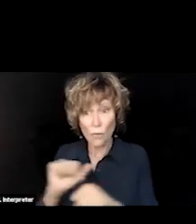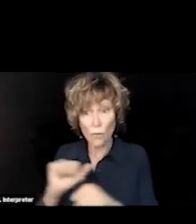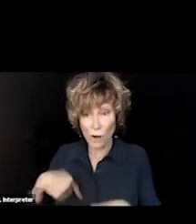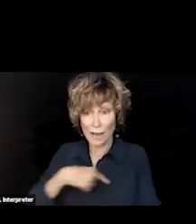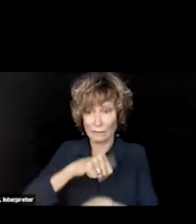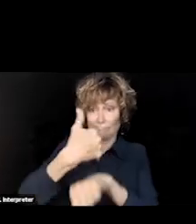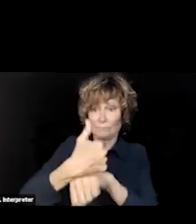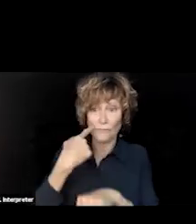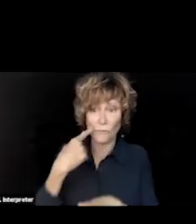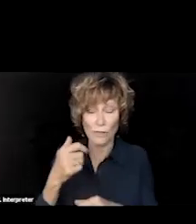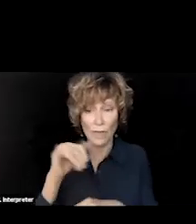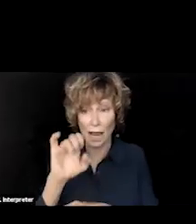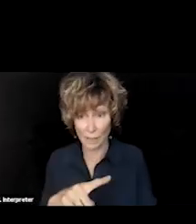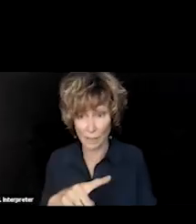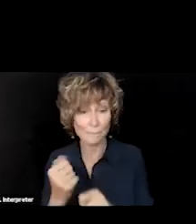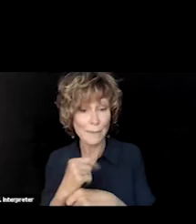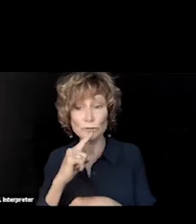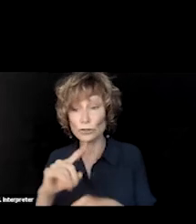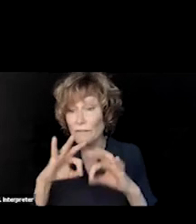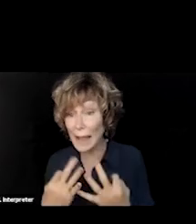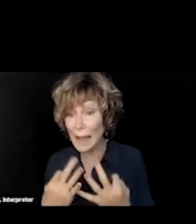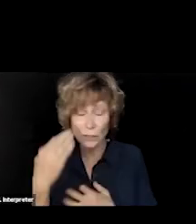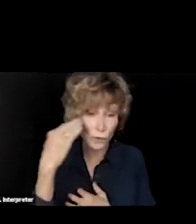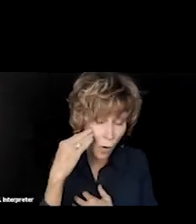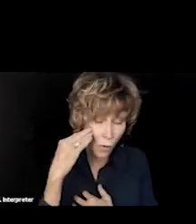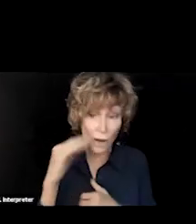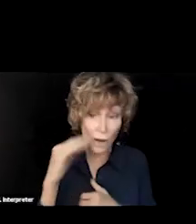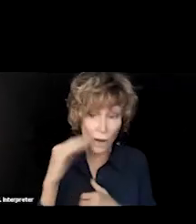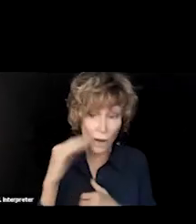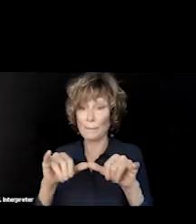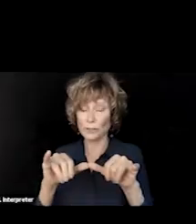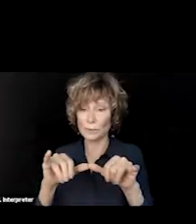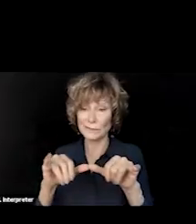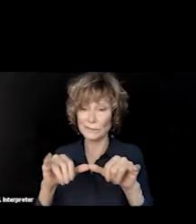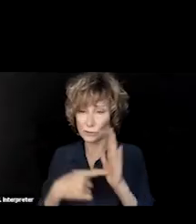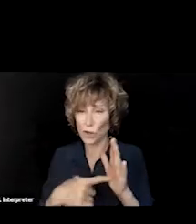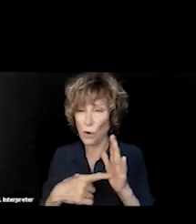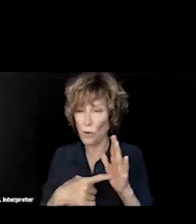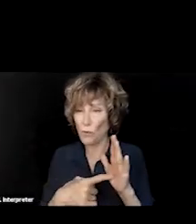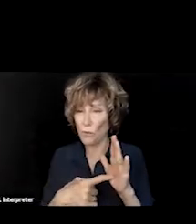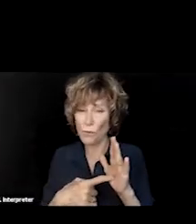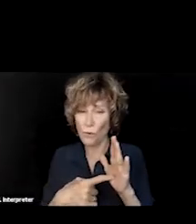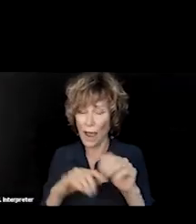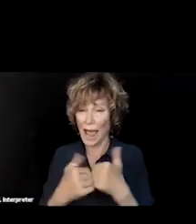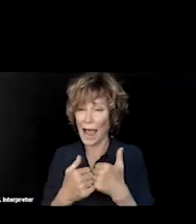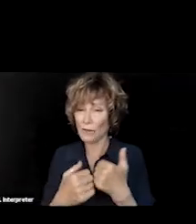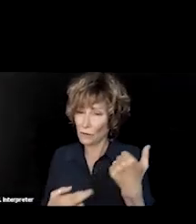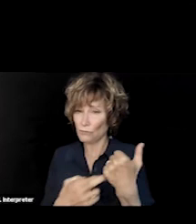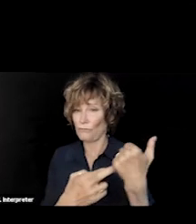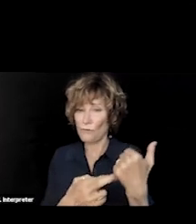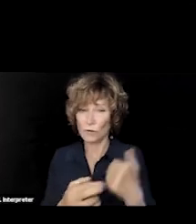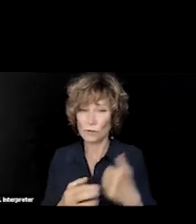And then making sure families know the measurement and the indicators and how they can reinforce.